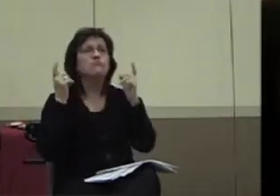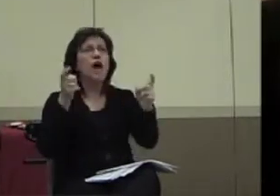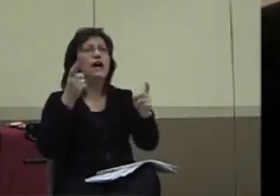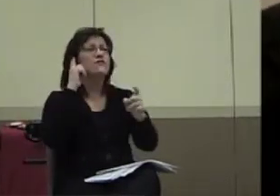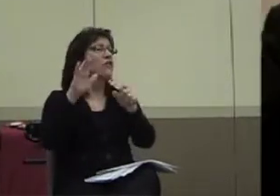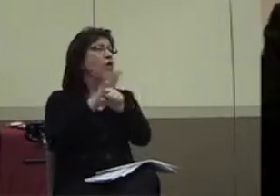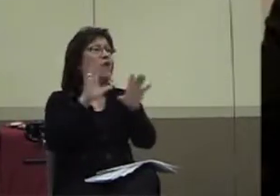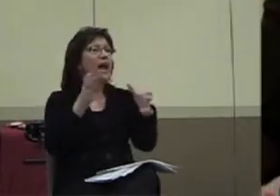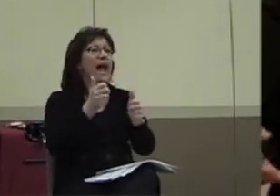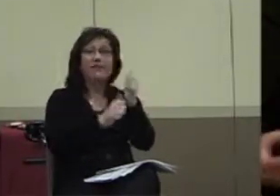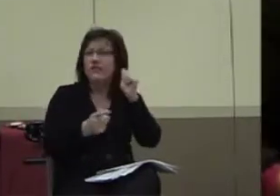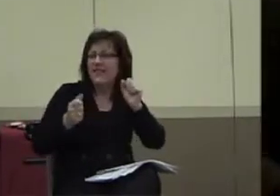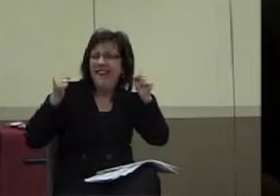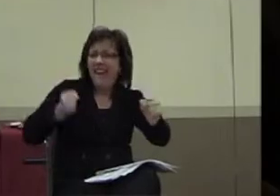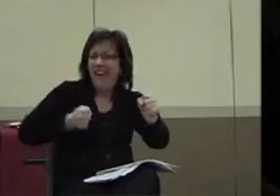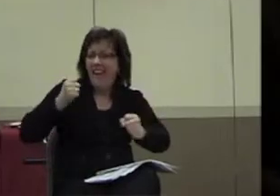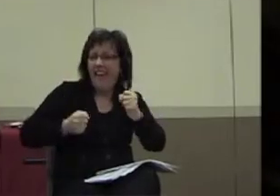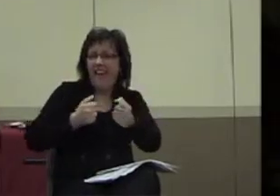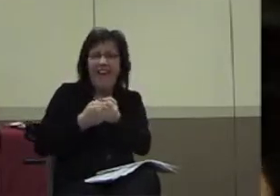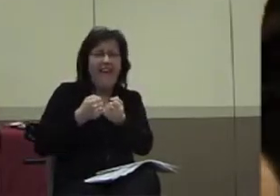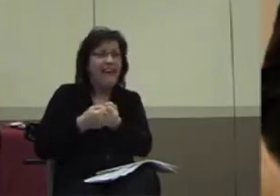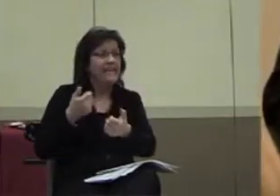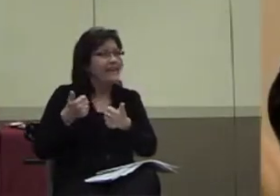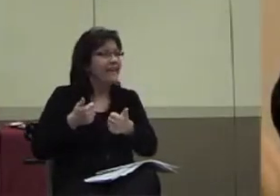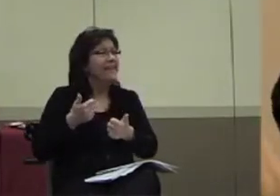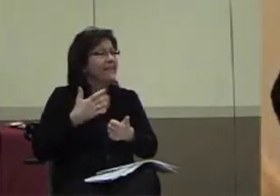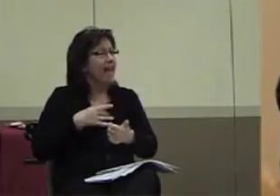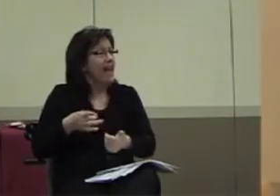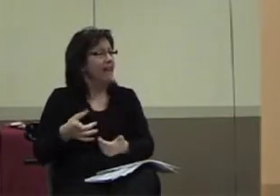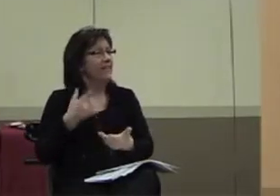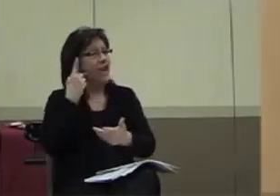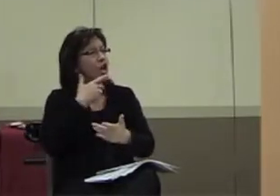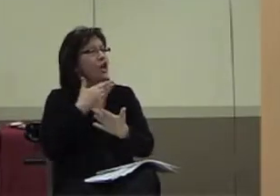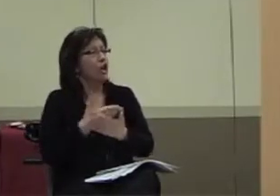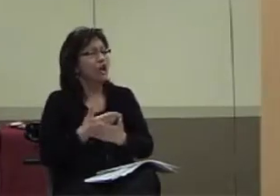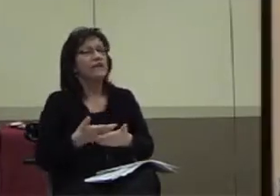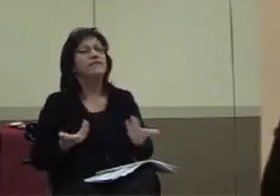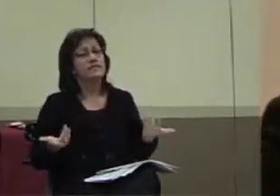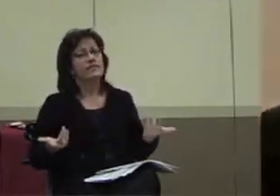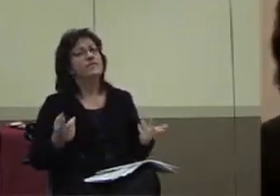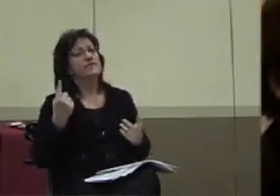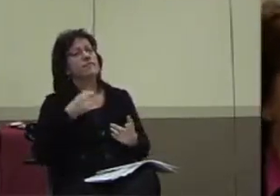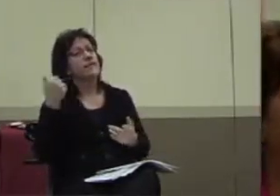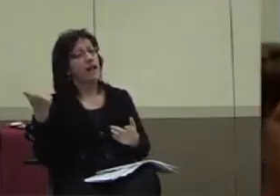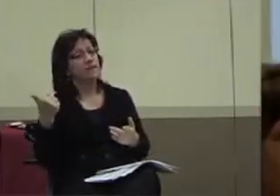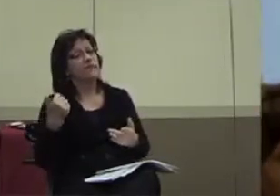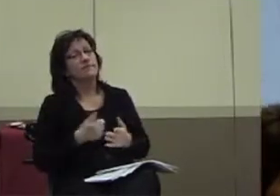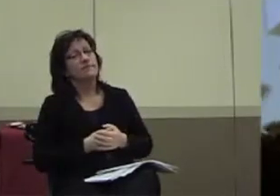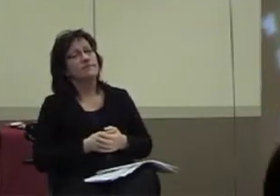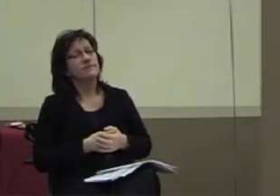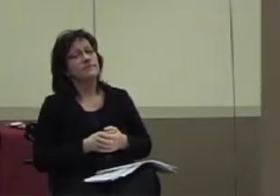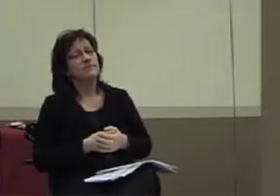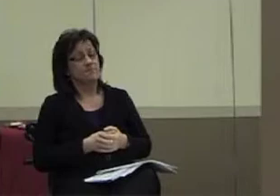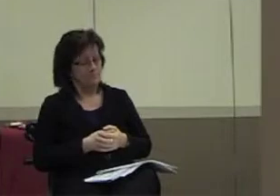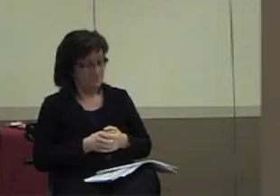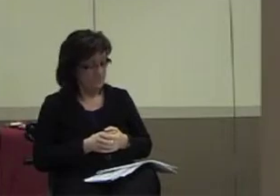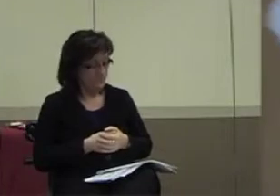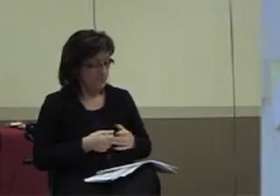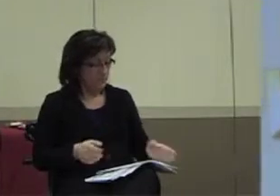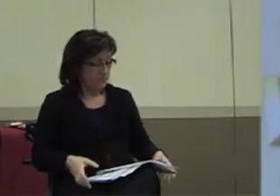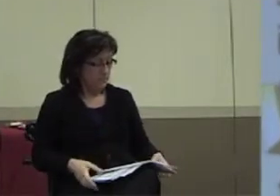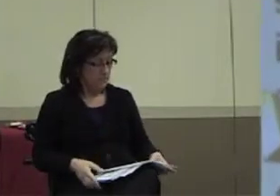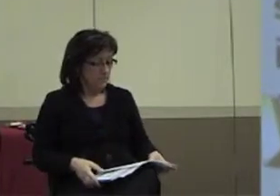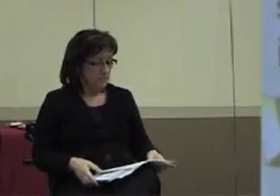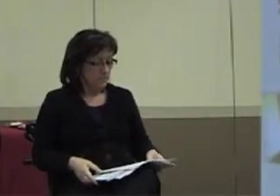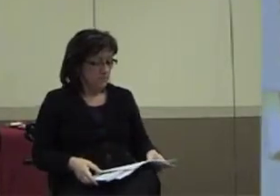good in front of the whole class. So that's another thing that we can do. Now, before we go on to proficiency, I want you to talk to your neighbors.